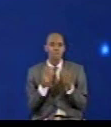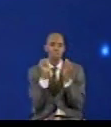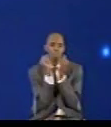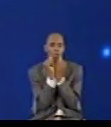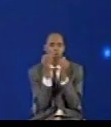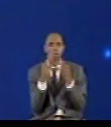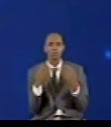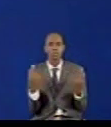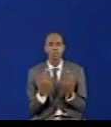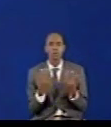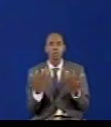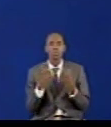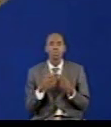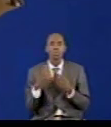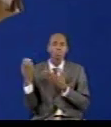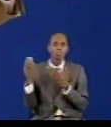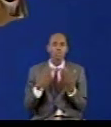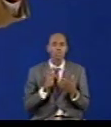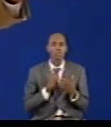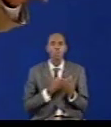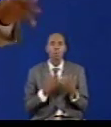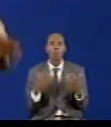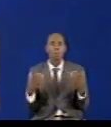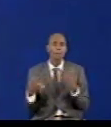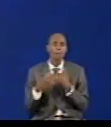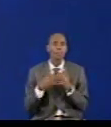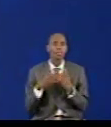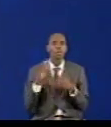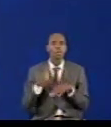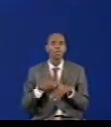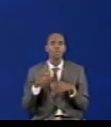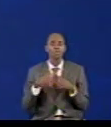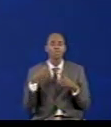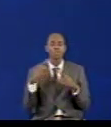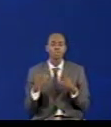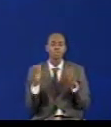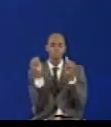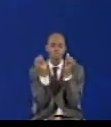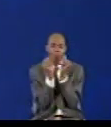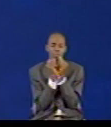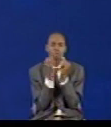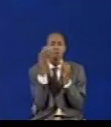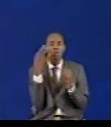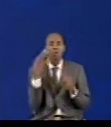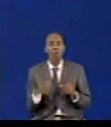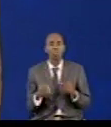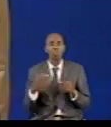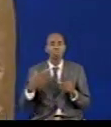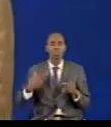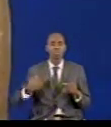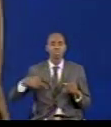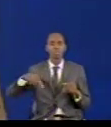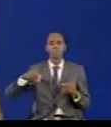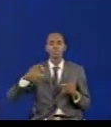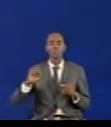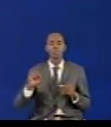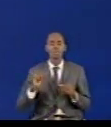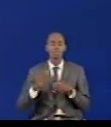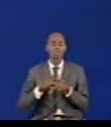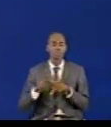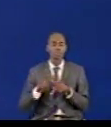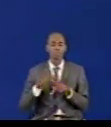to bring us back into the bondage of denominational religion that has